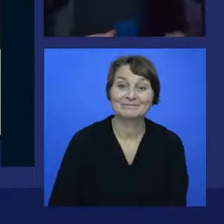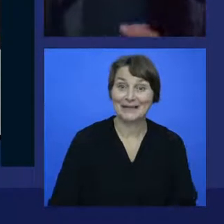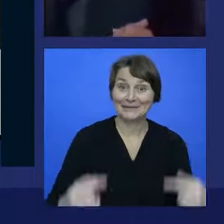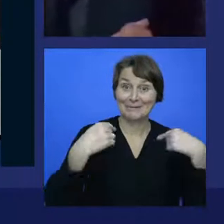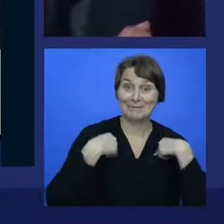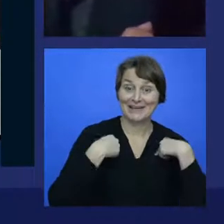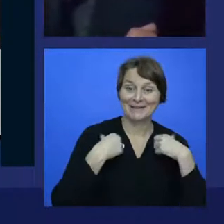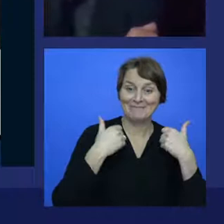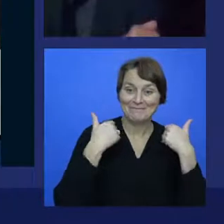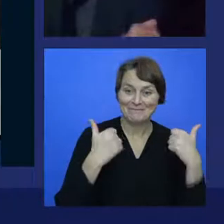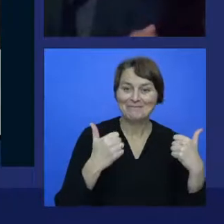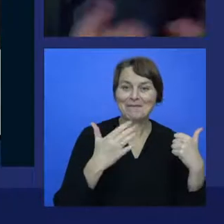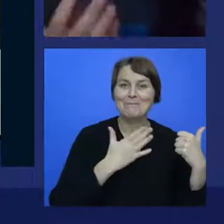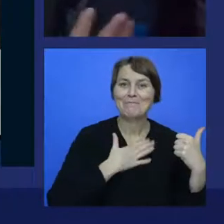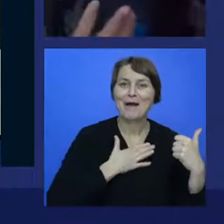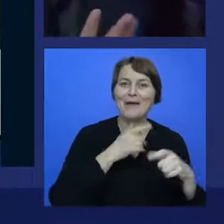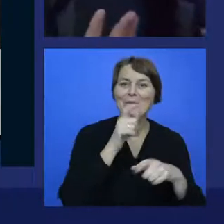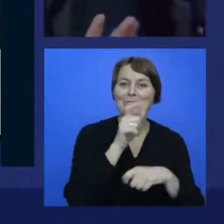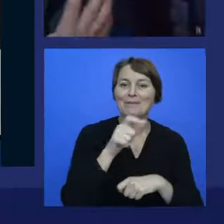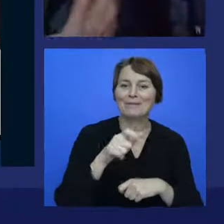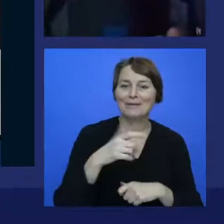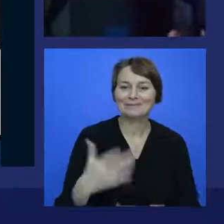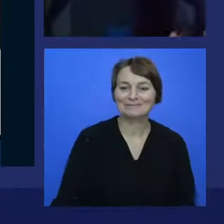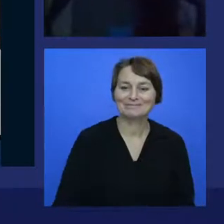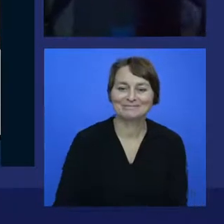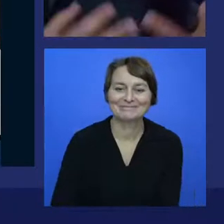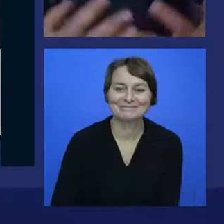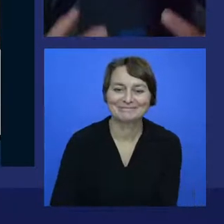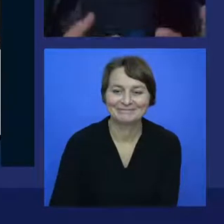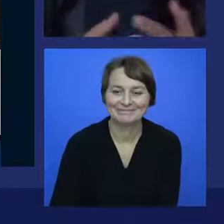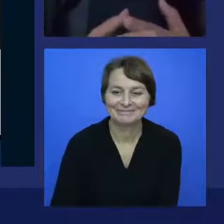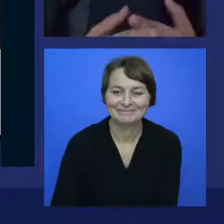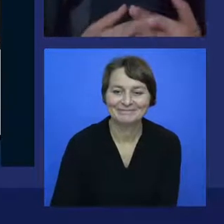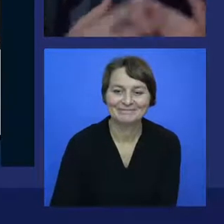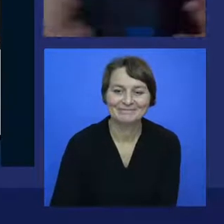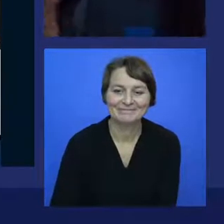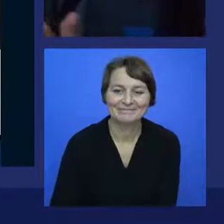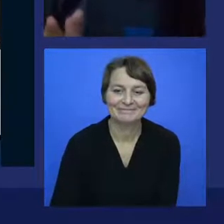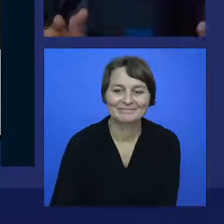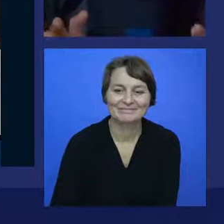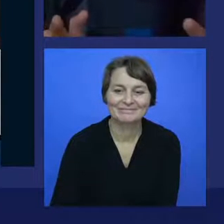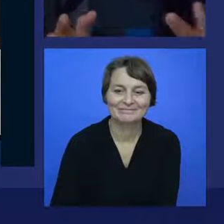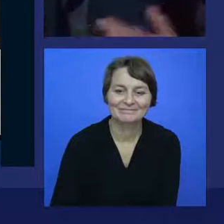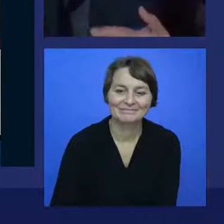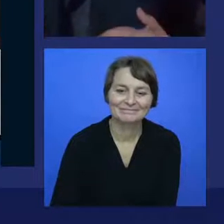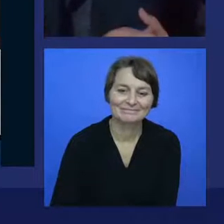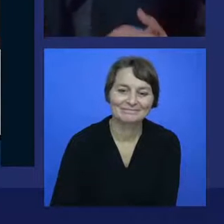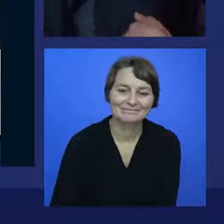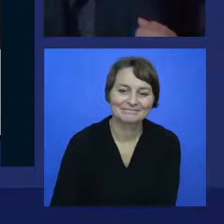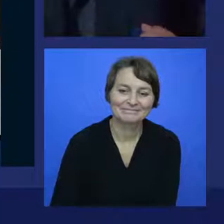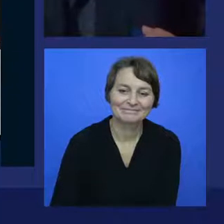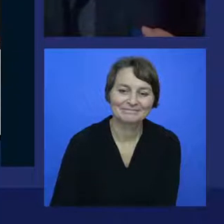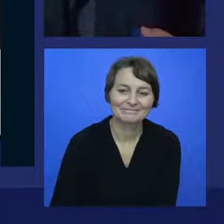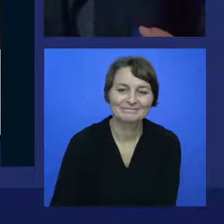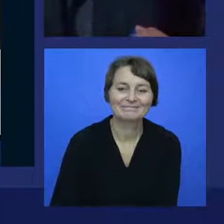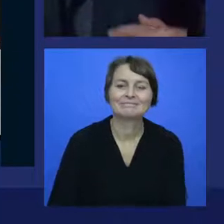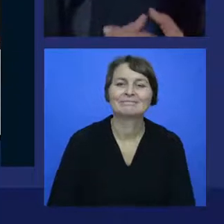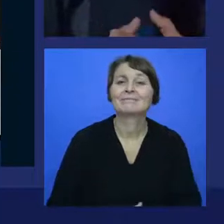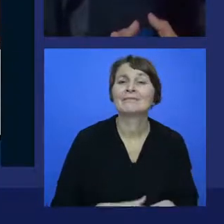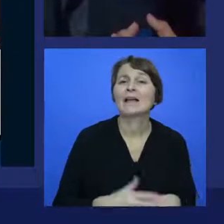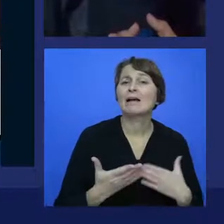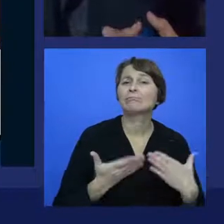my people. So I'll just get started. I'm here to talk we don't have a whole lot of time. And so I want to